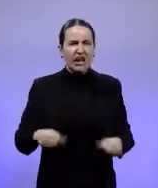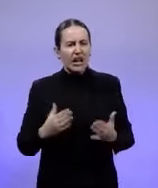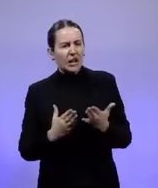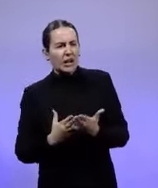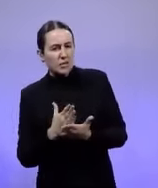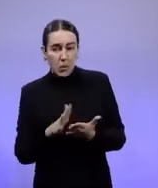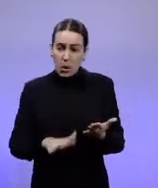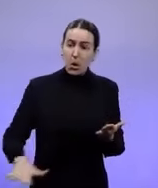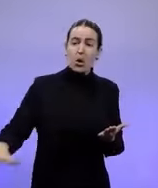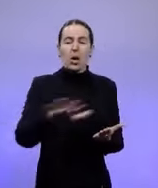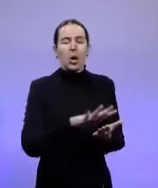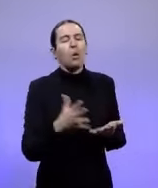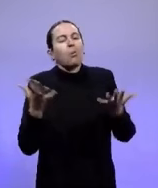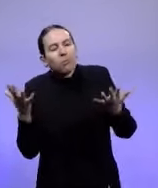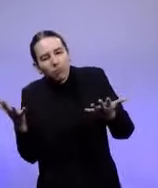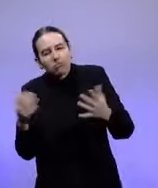maybe, but almost.